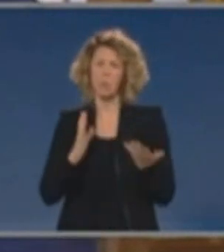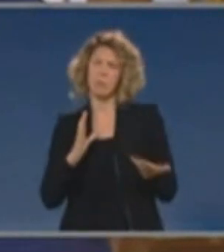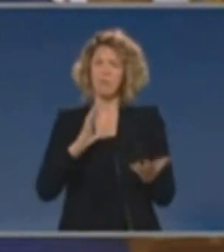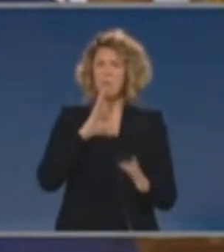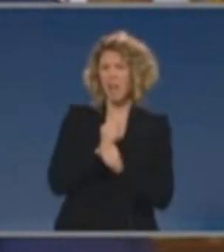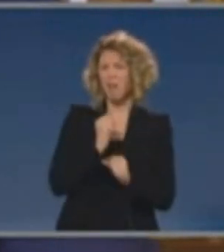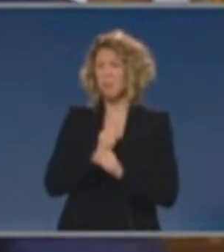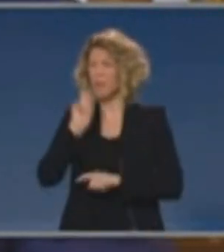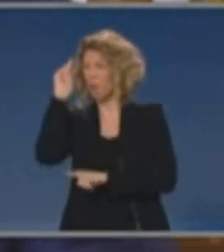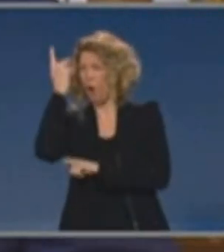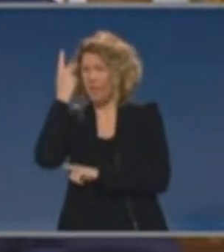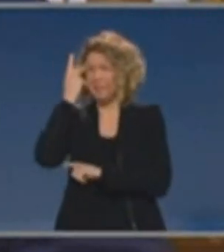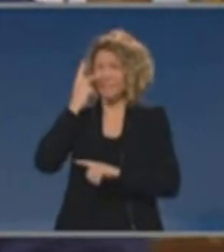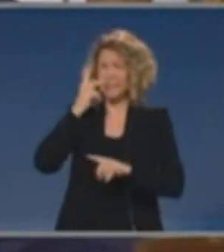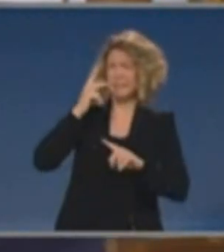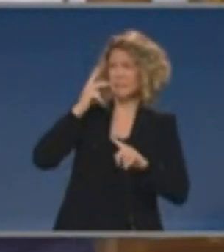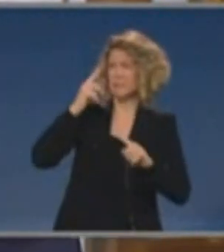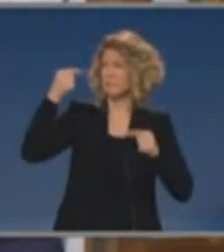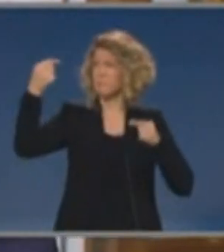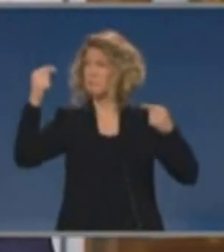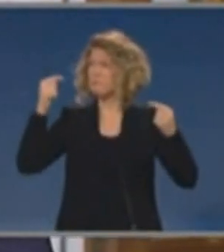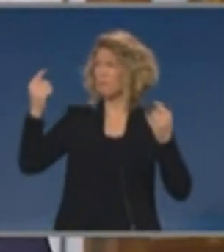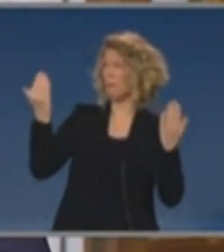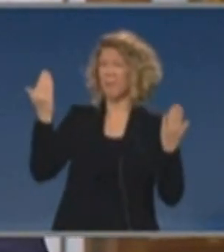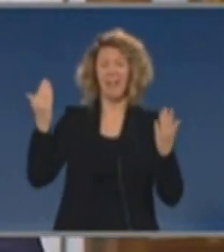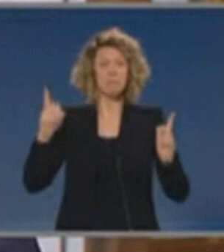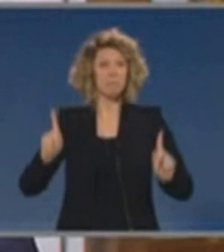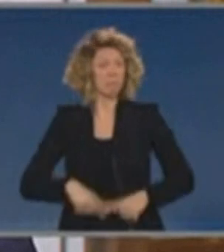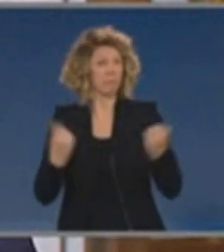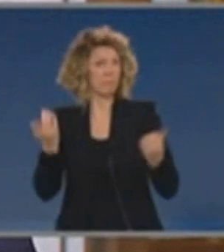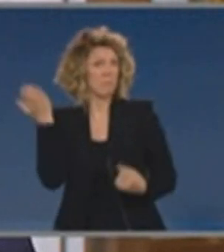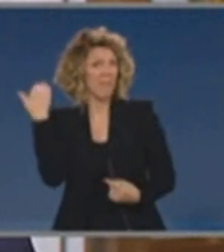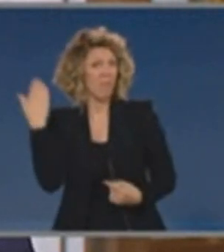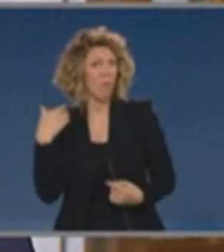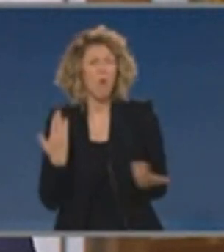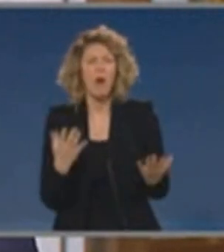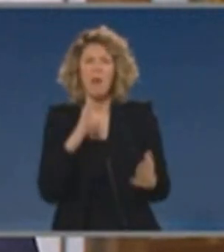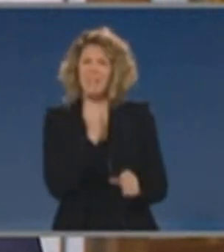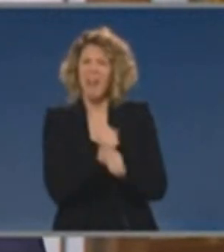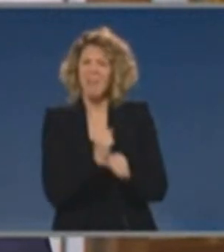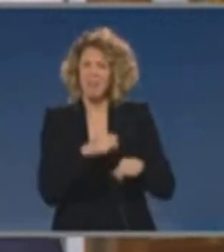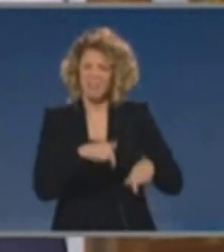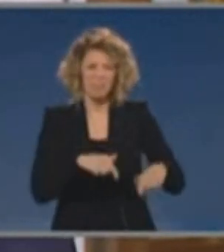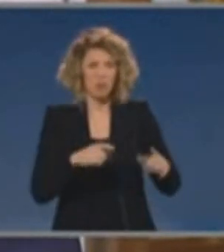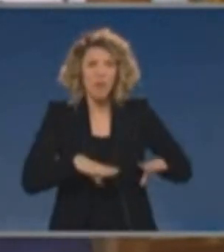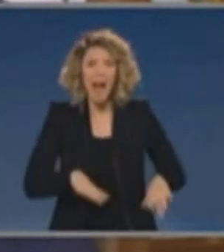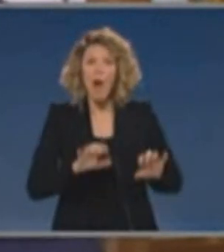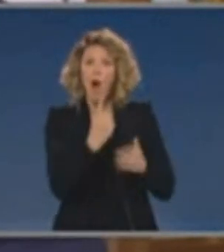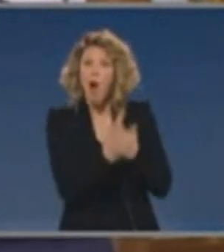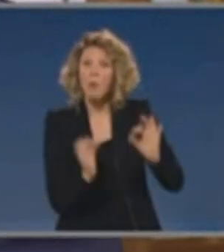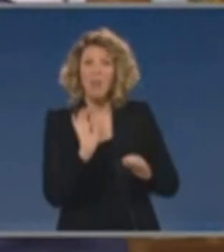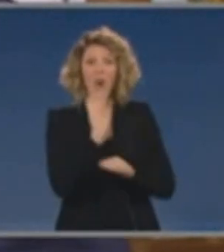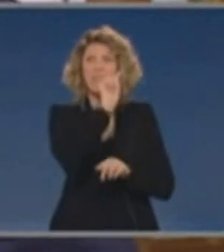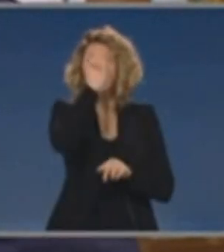has become more complex. In fact, the world over, governments are seeing foreign